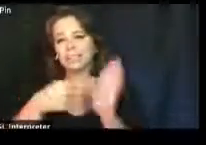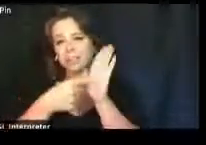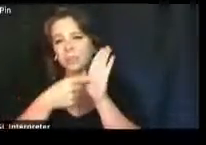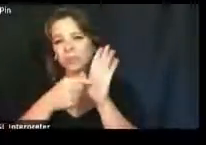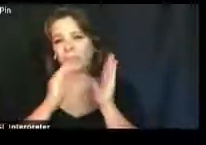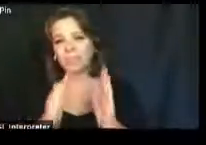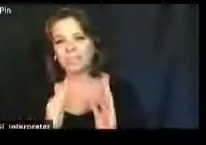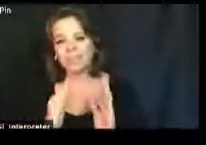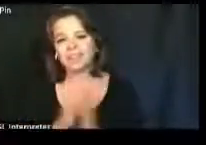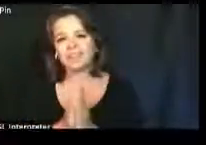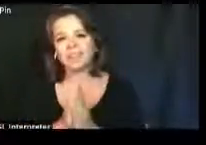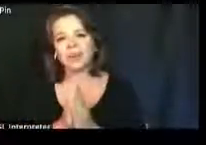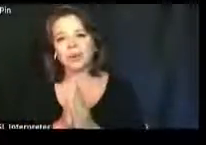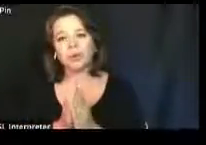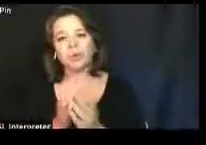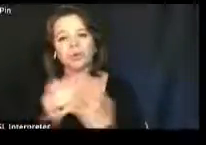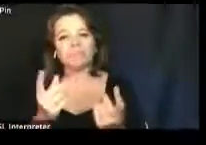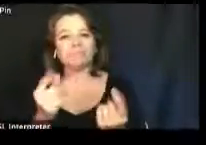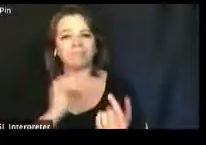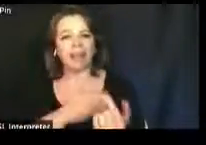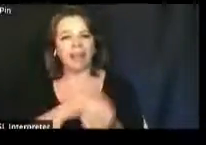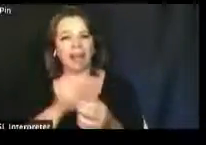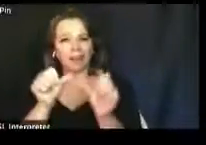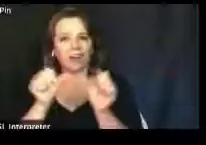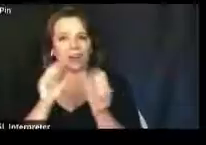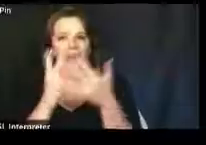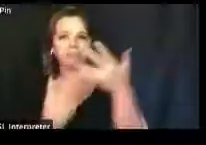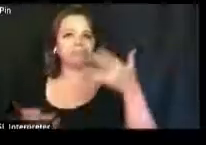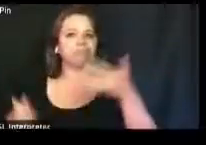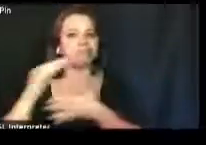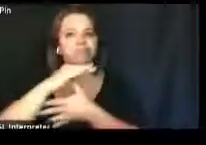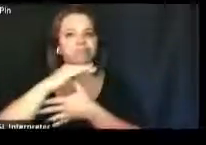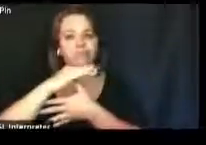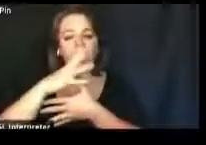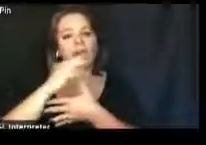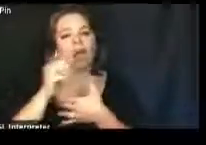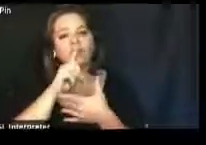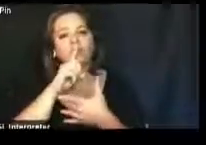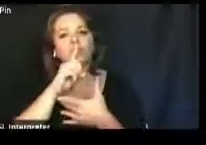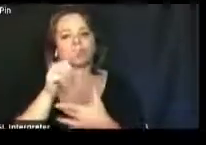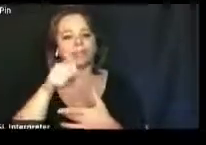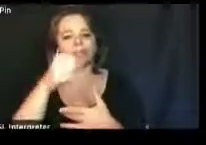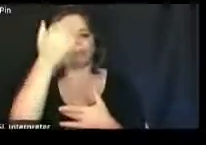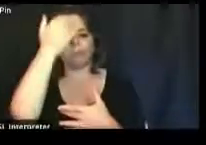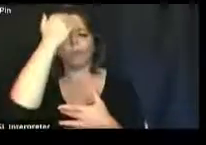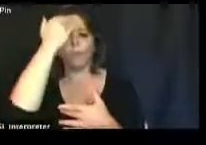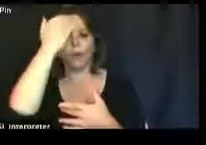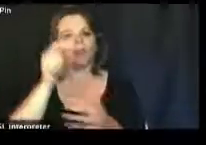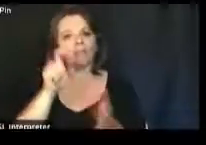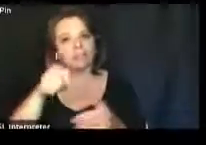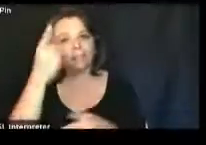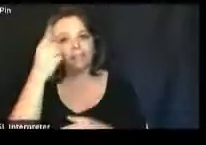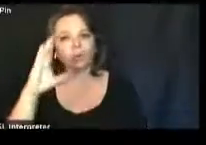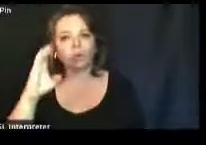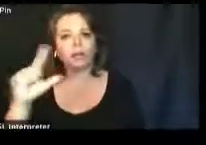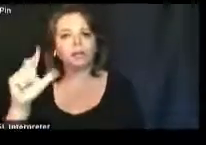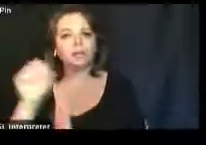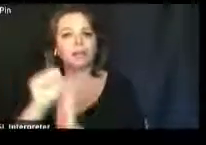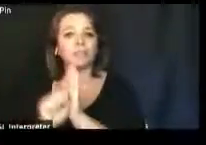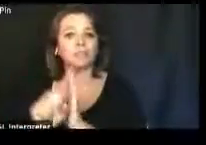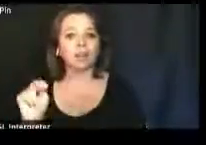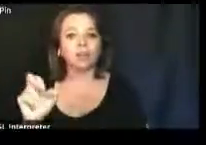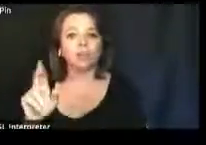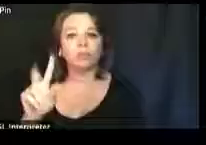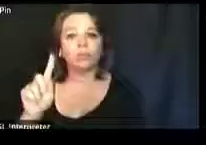who prioritize our area, who are very aware of the needs of Cal State Northridge, okay, and then